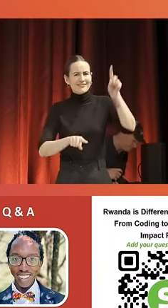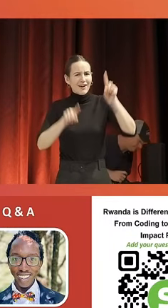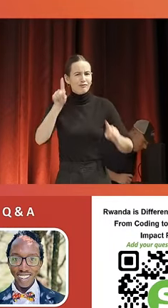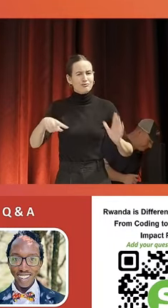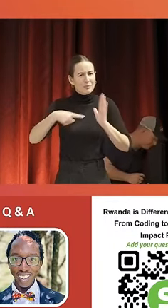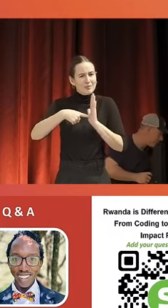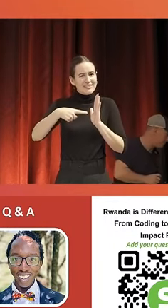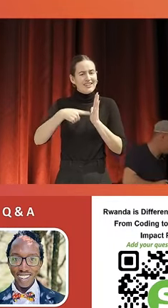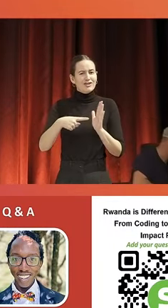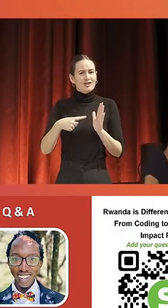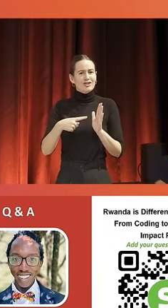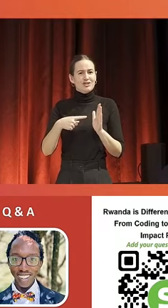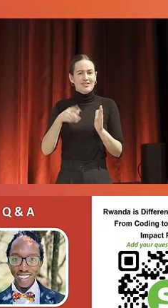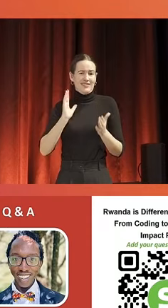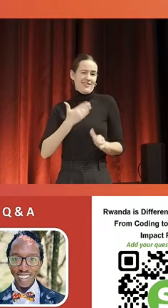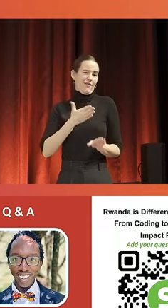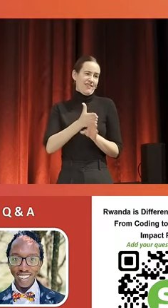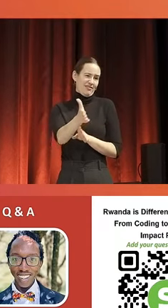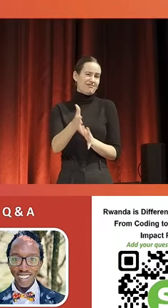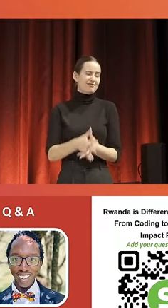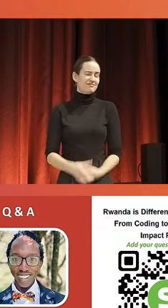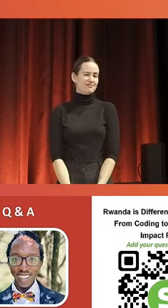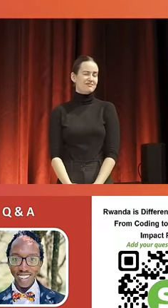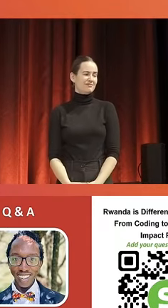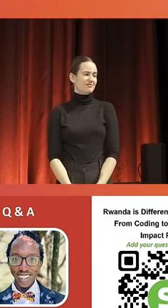representations in this field.